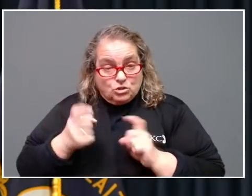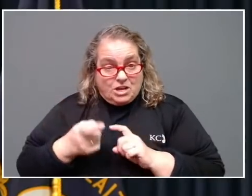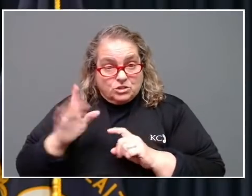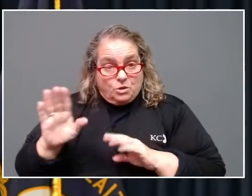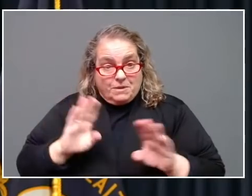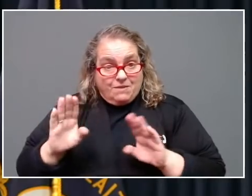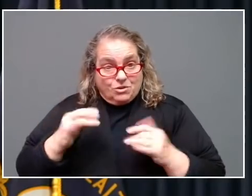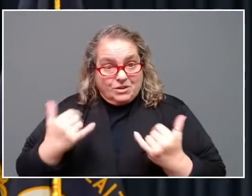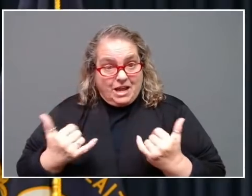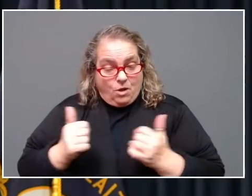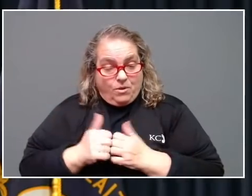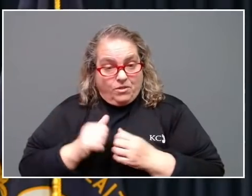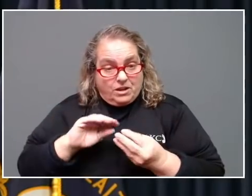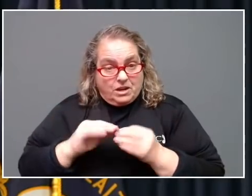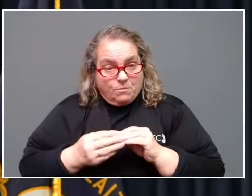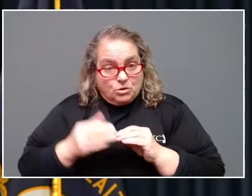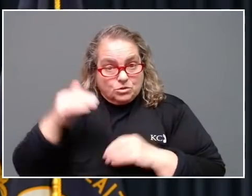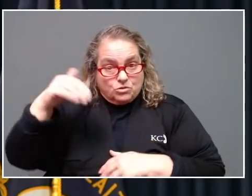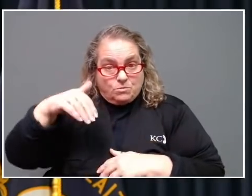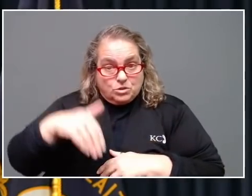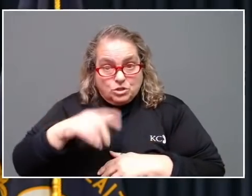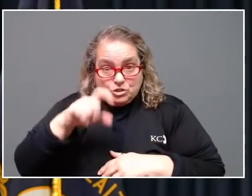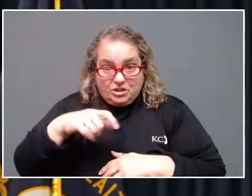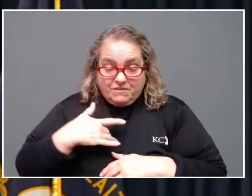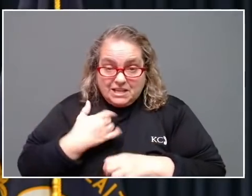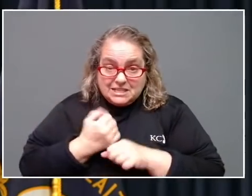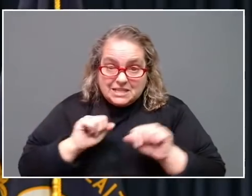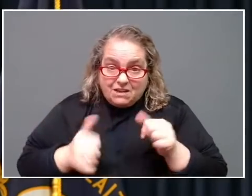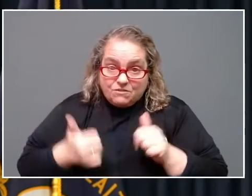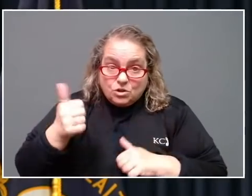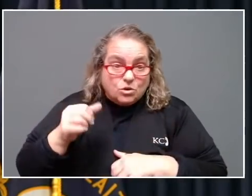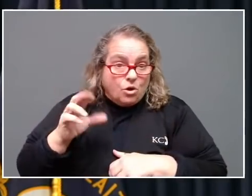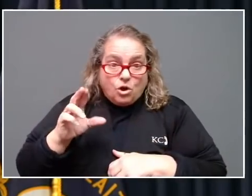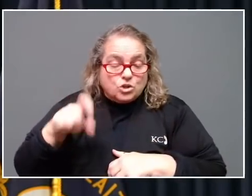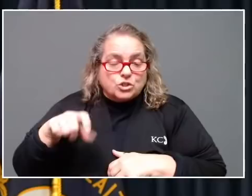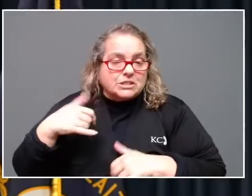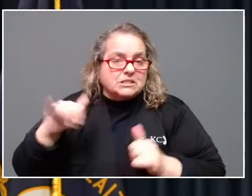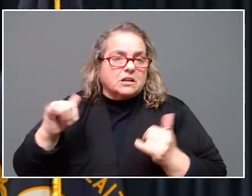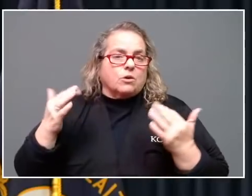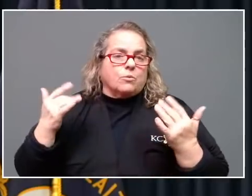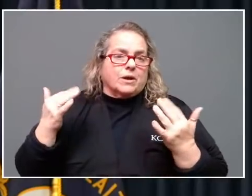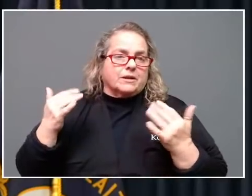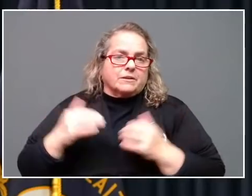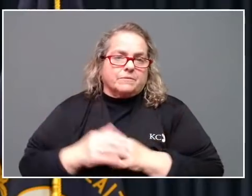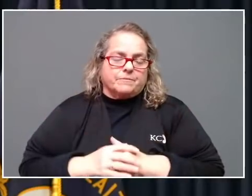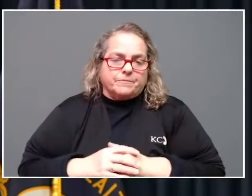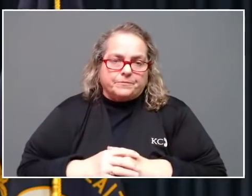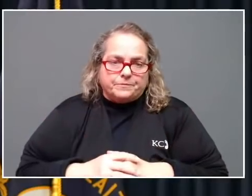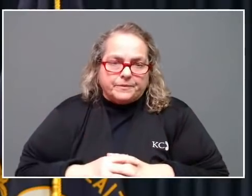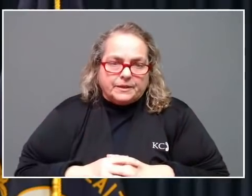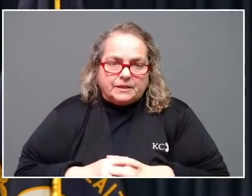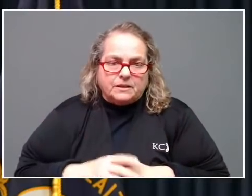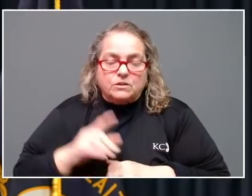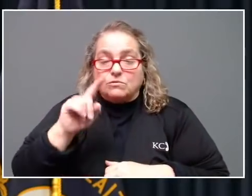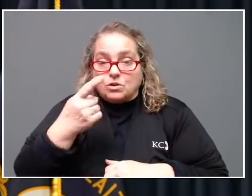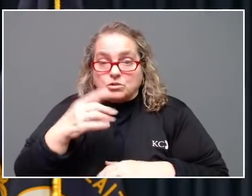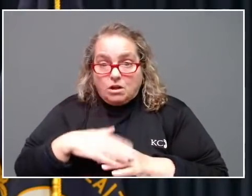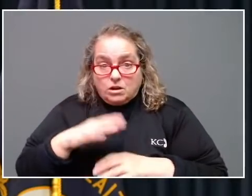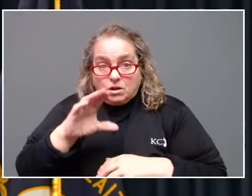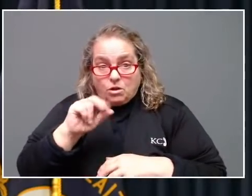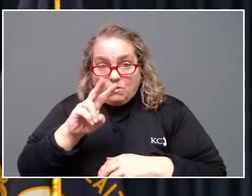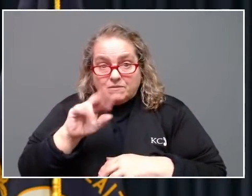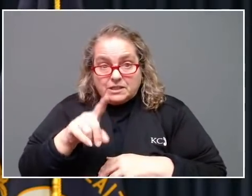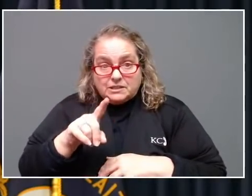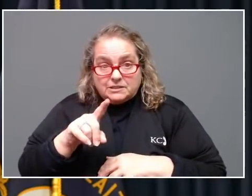Can they feel safer going in public, or should they still hold up? Thank you. Well, first on COVID, I